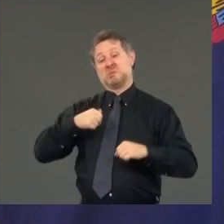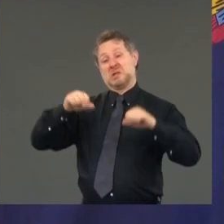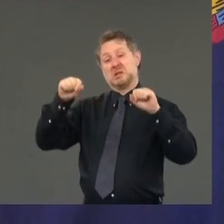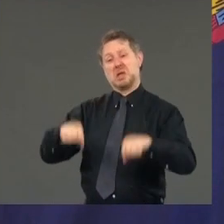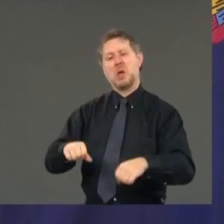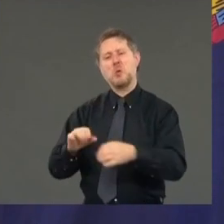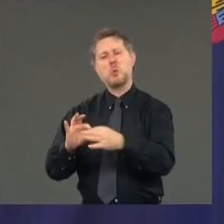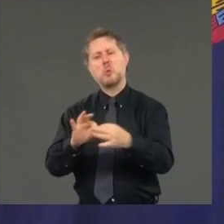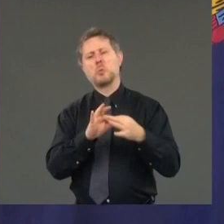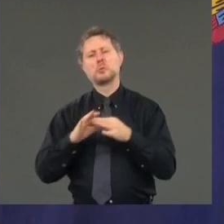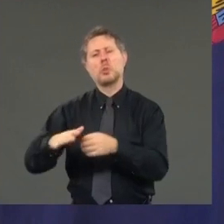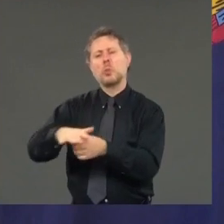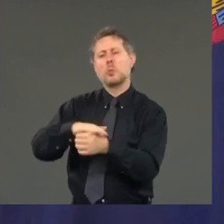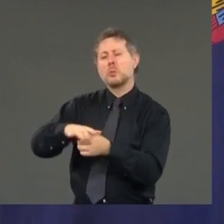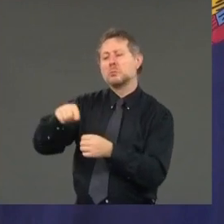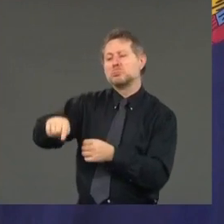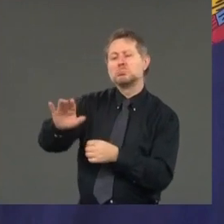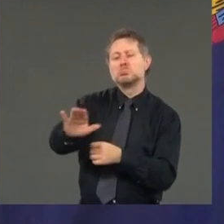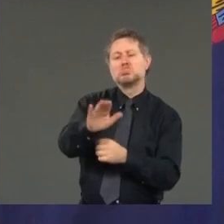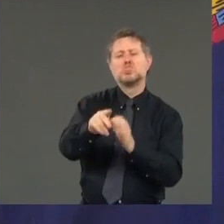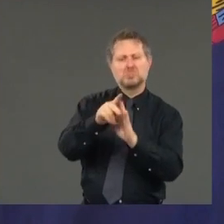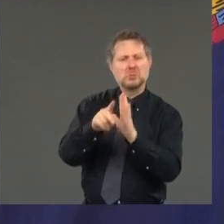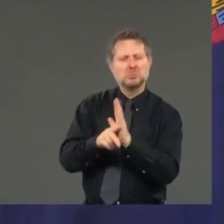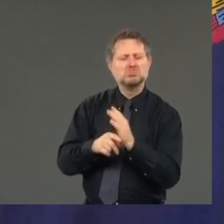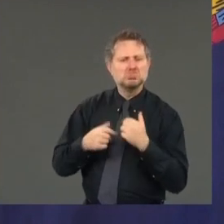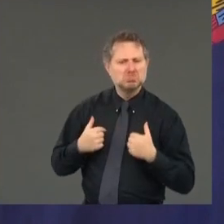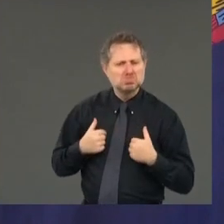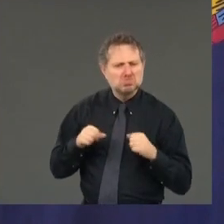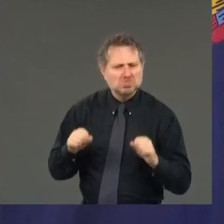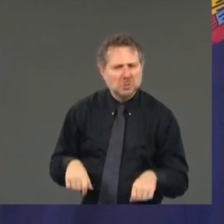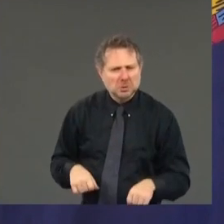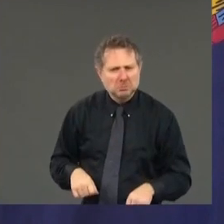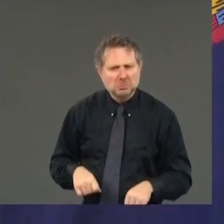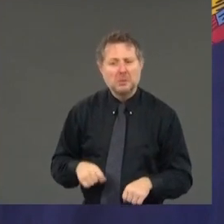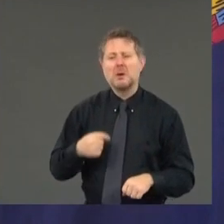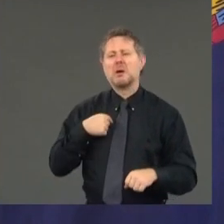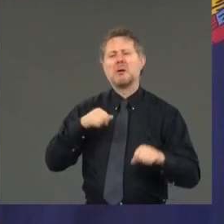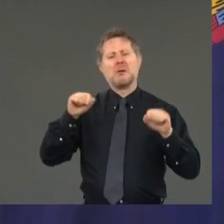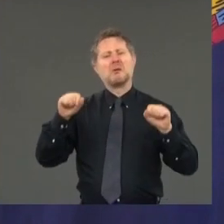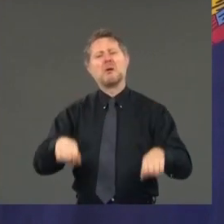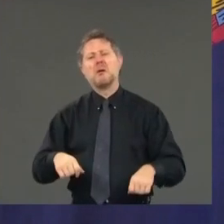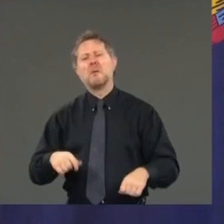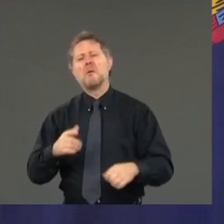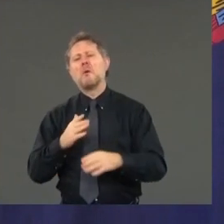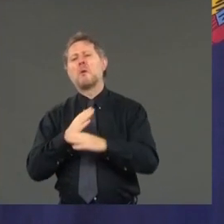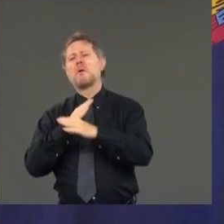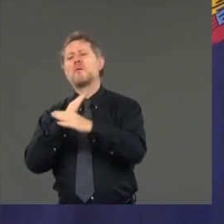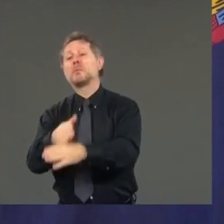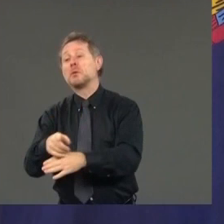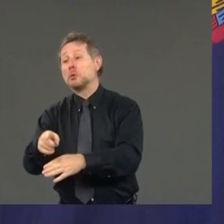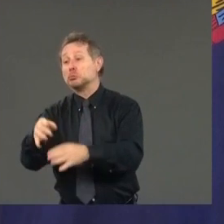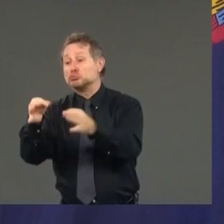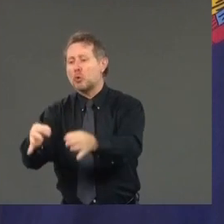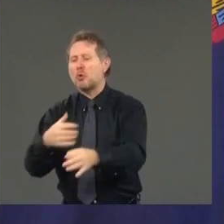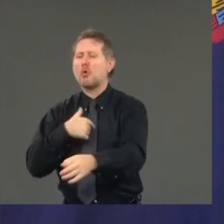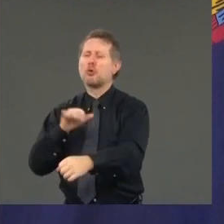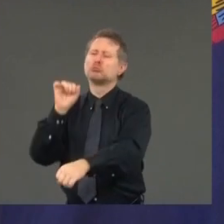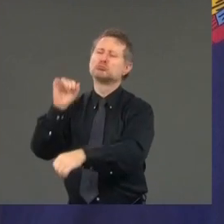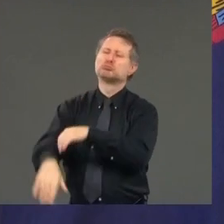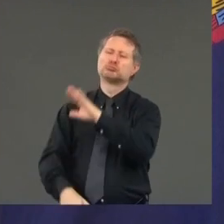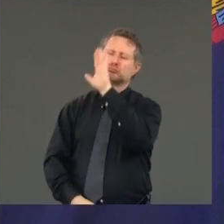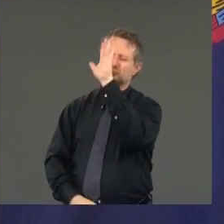policies, right? I have the ability to override local policies.